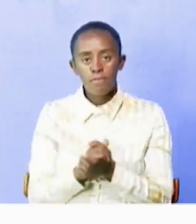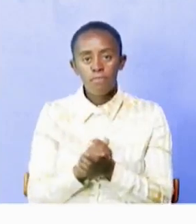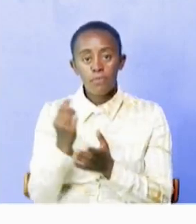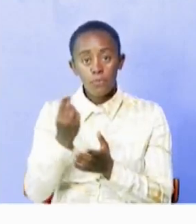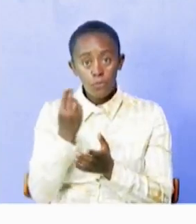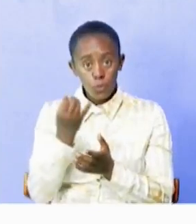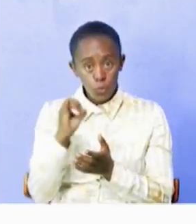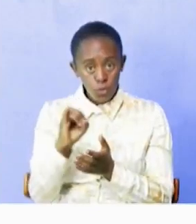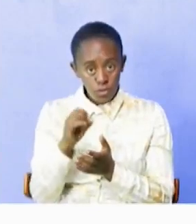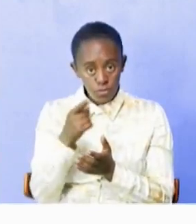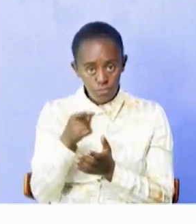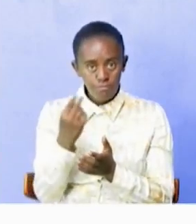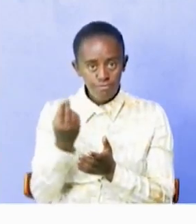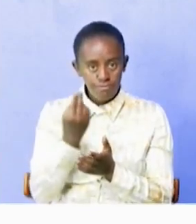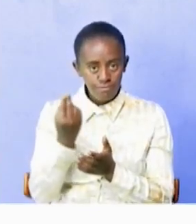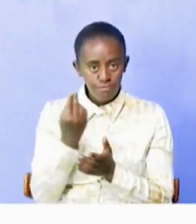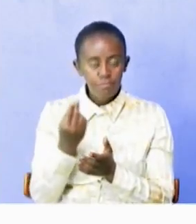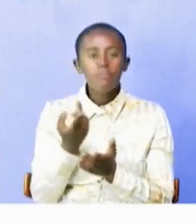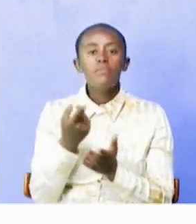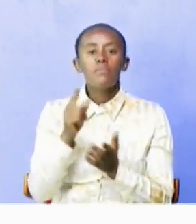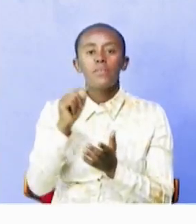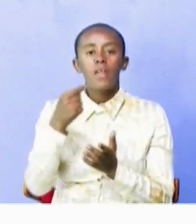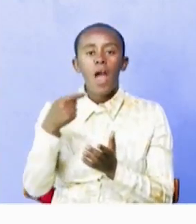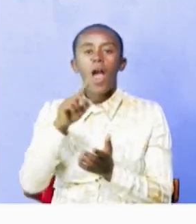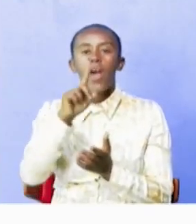using tag